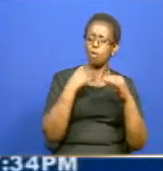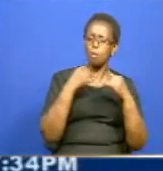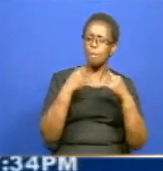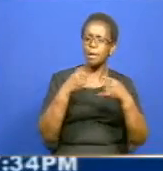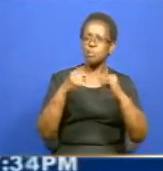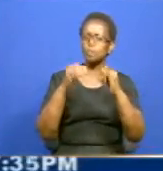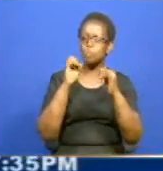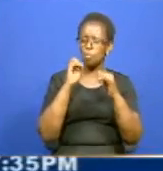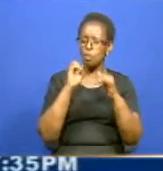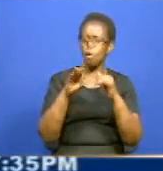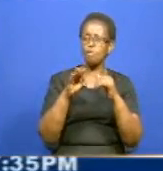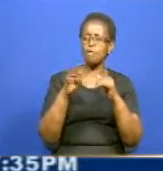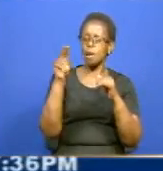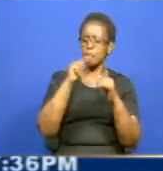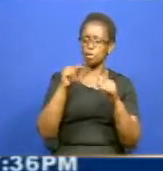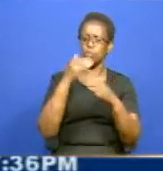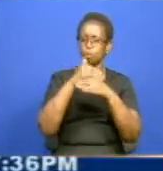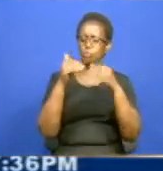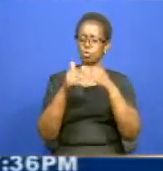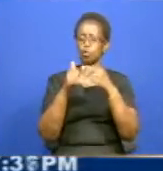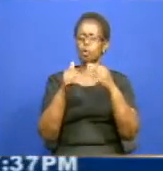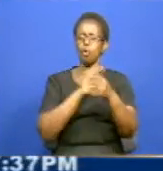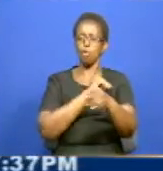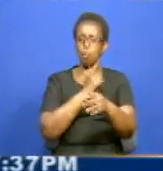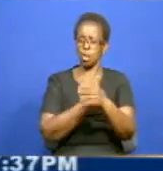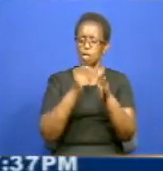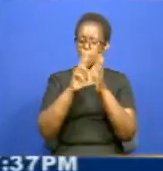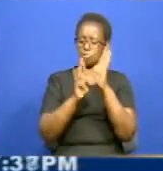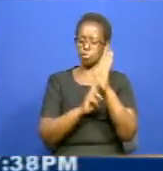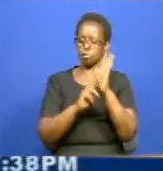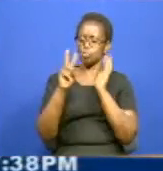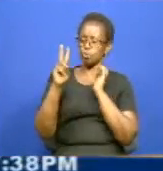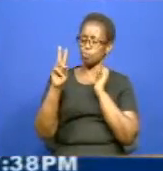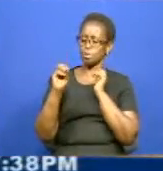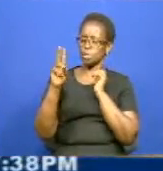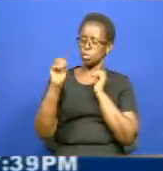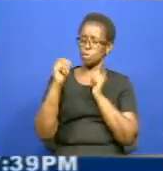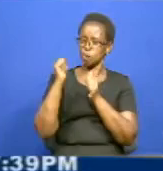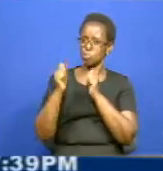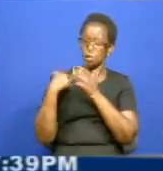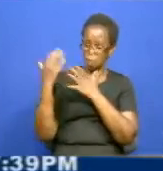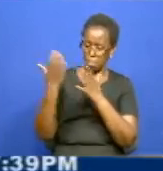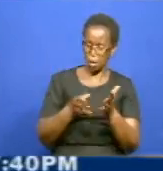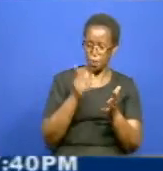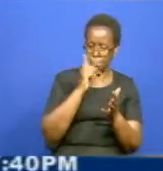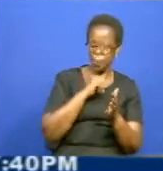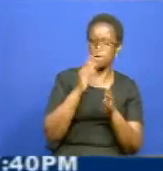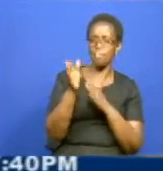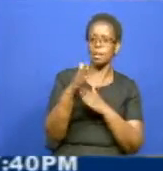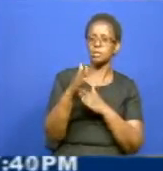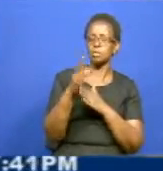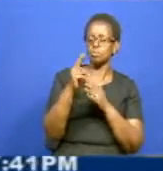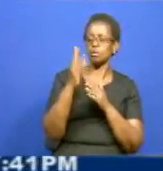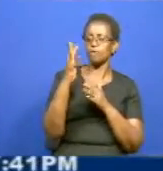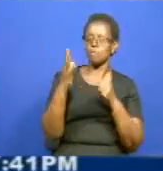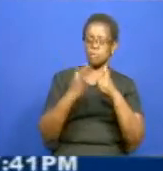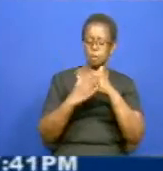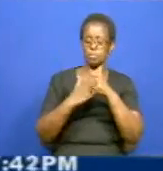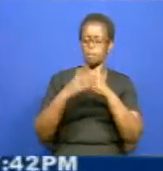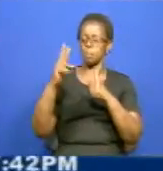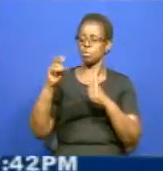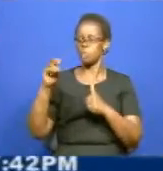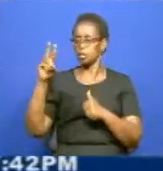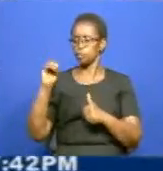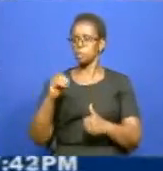Defects Liability Regulations 2020, laid on the table of the Senate on Thursday, 24th September 2020. Thank